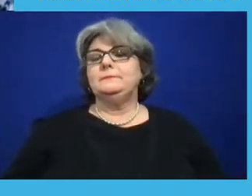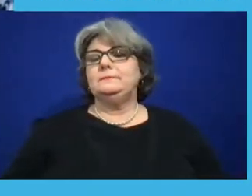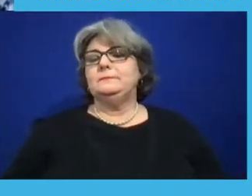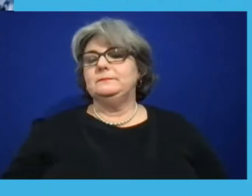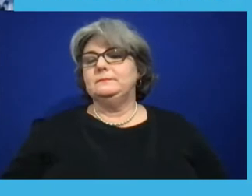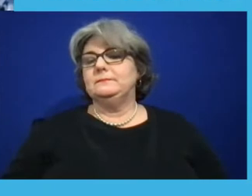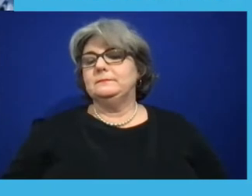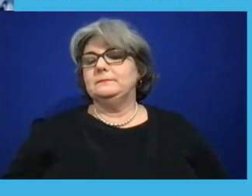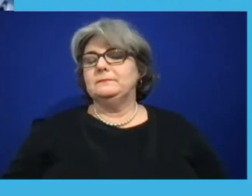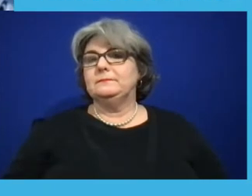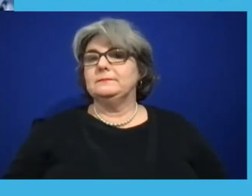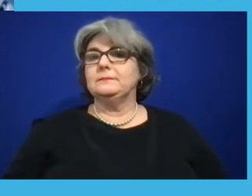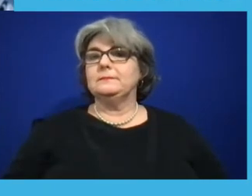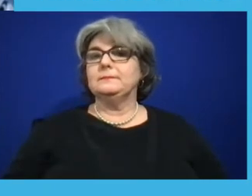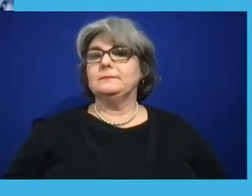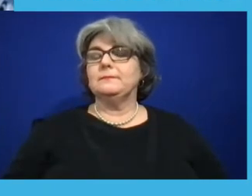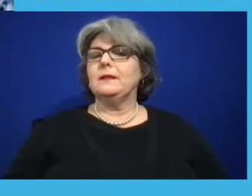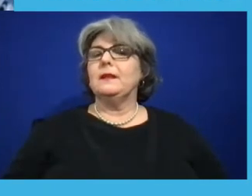time.